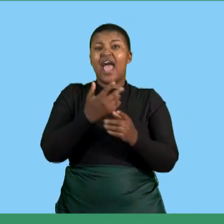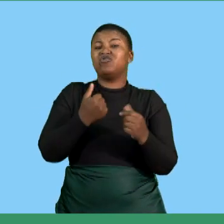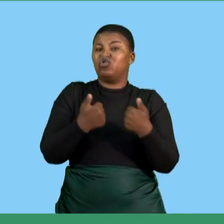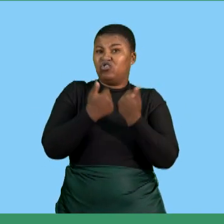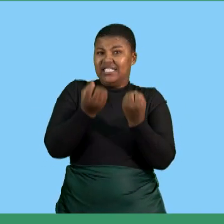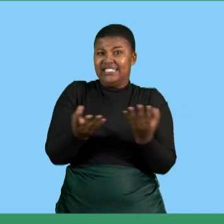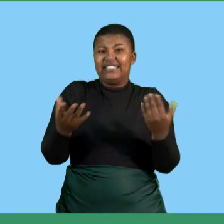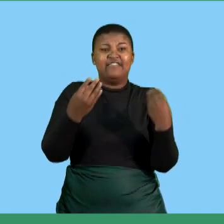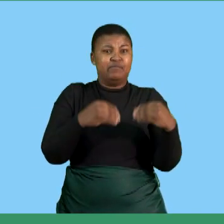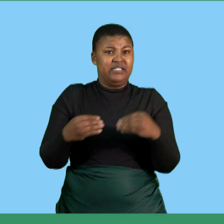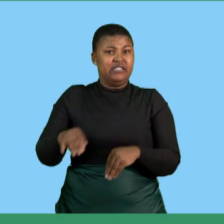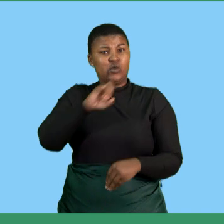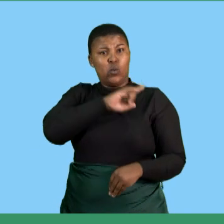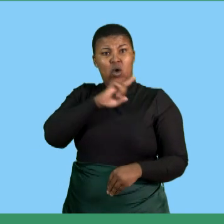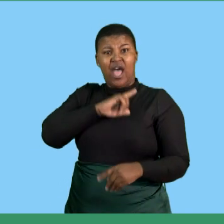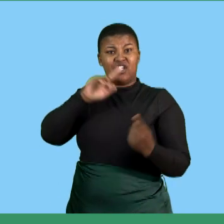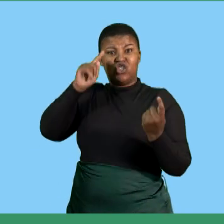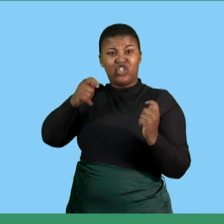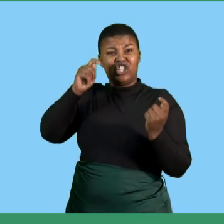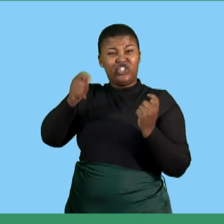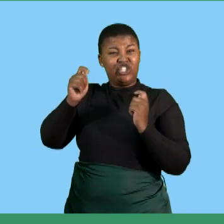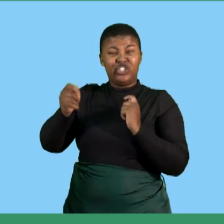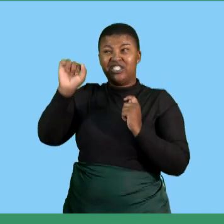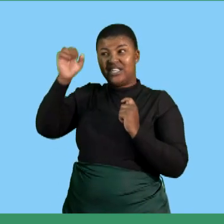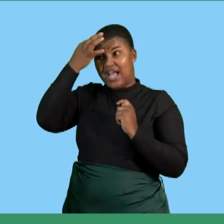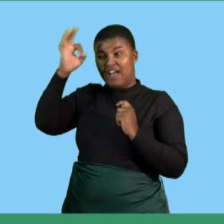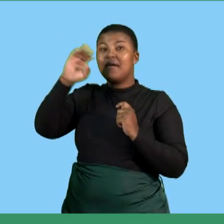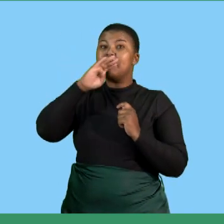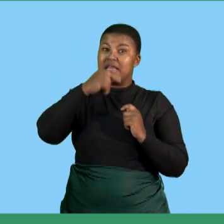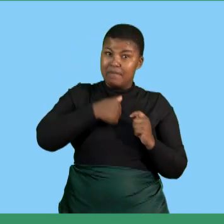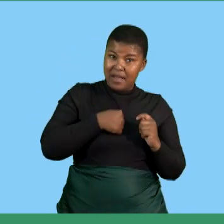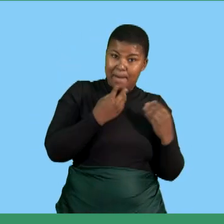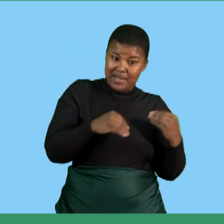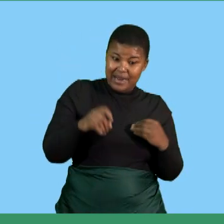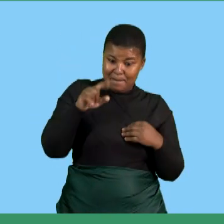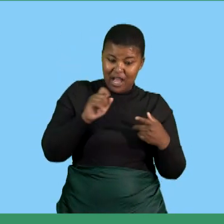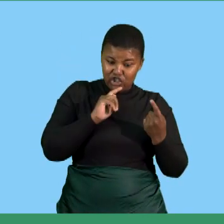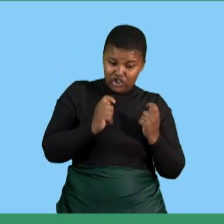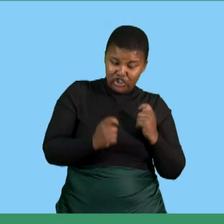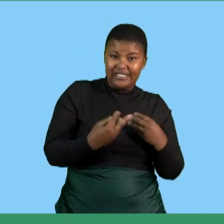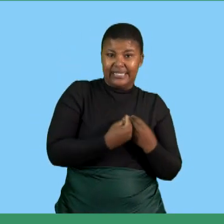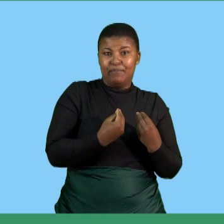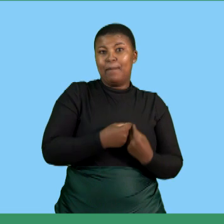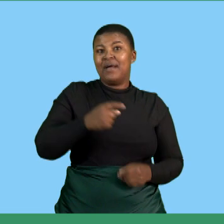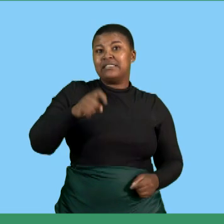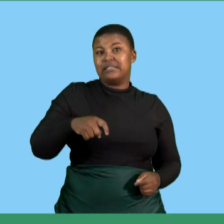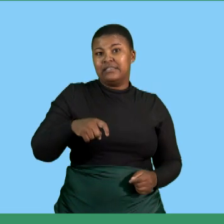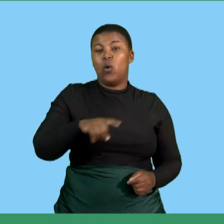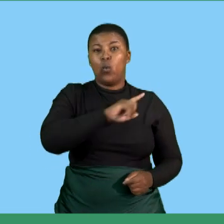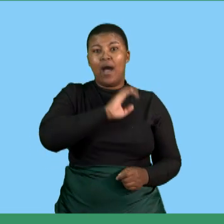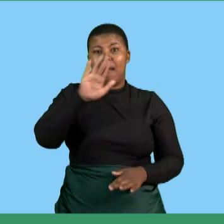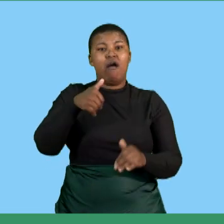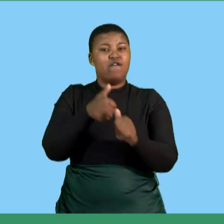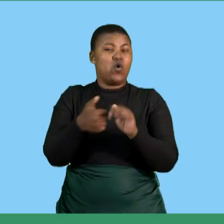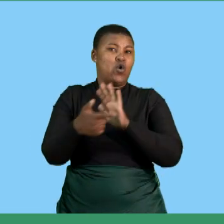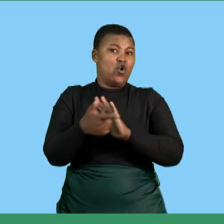your business because changes that government make means that you have to change something in your